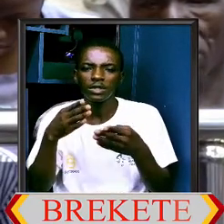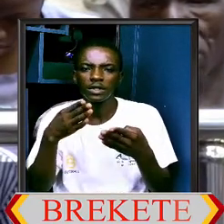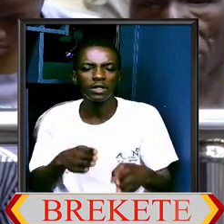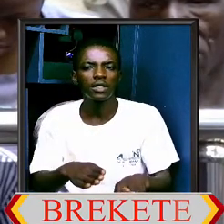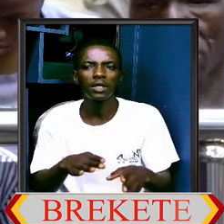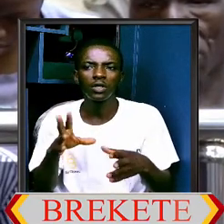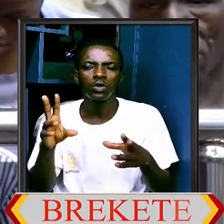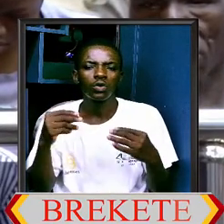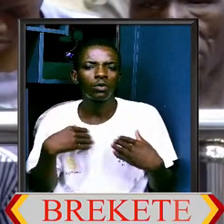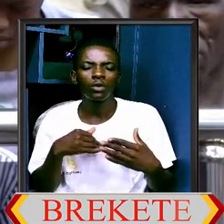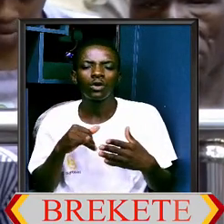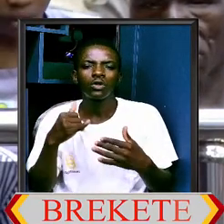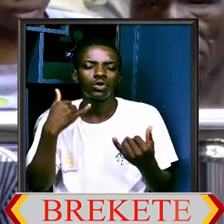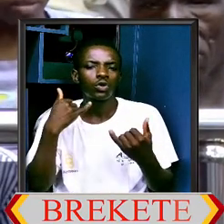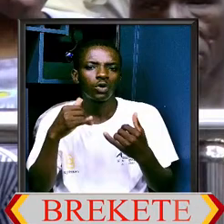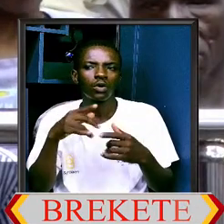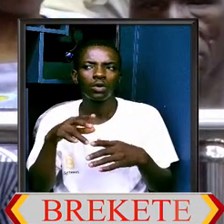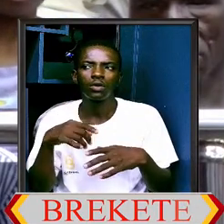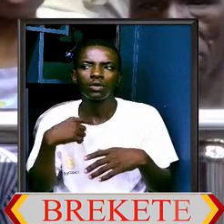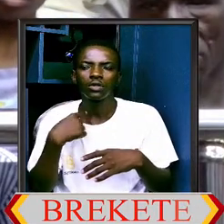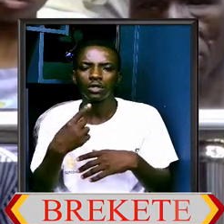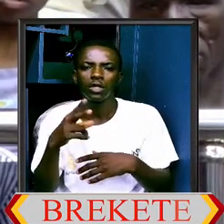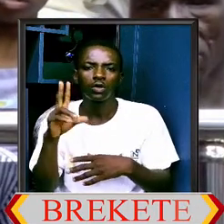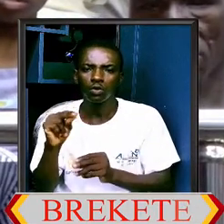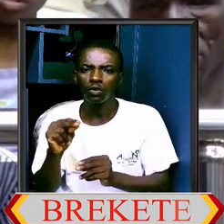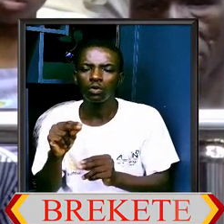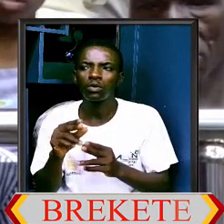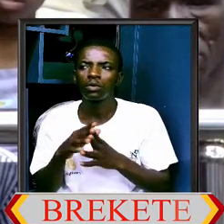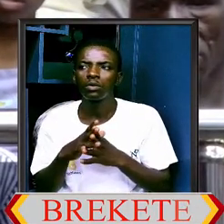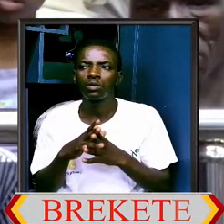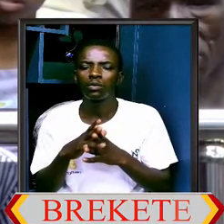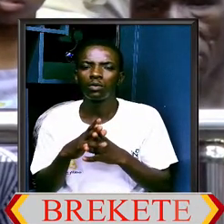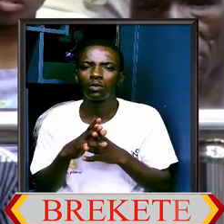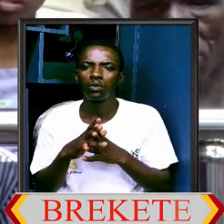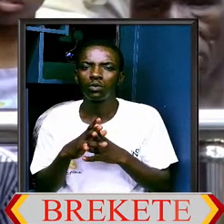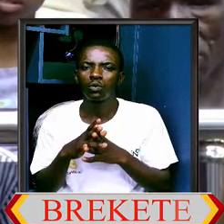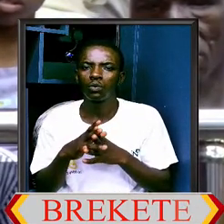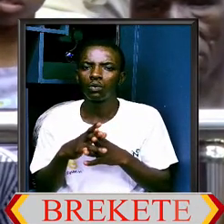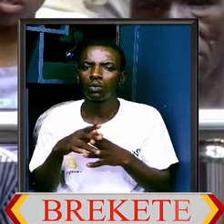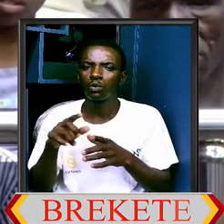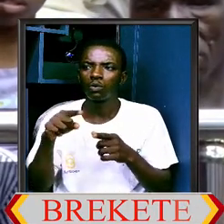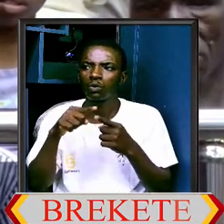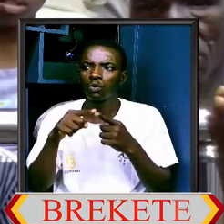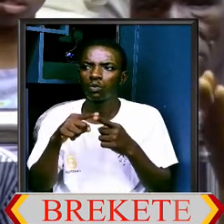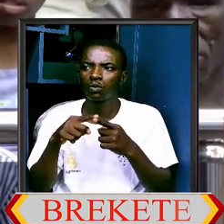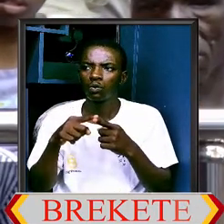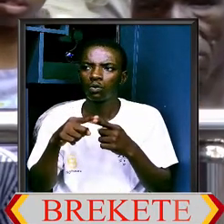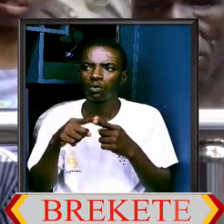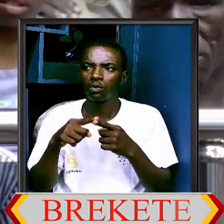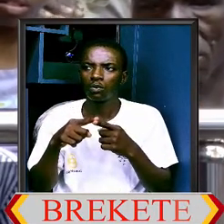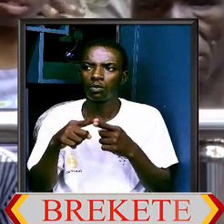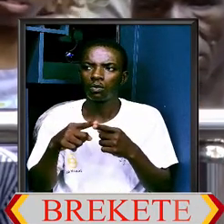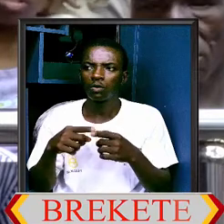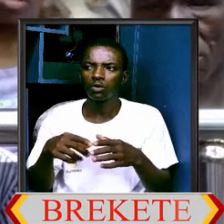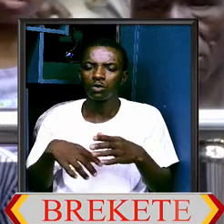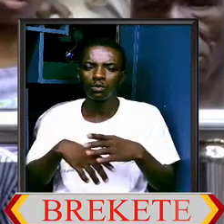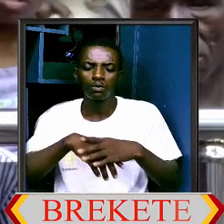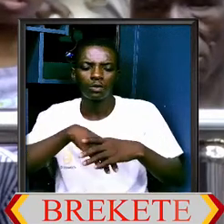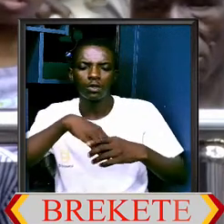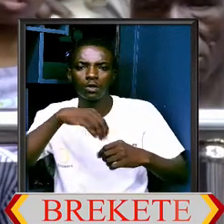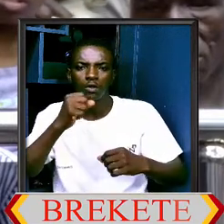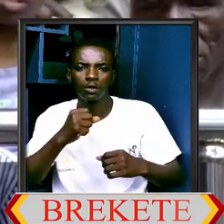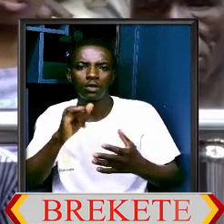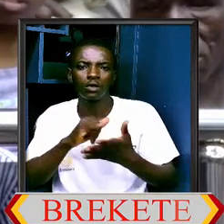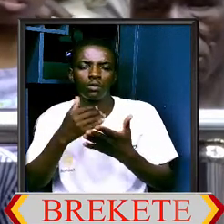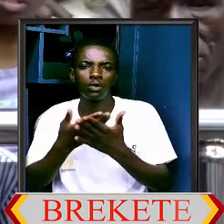don't have nobody to call. They said no. So went back, start bringing a lot. The